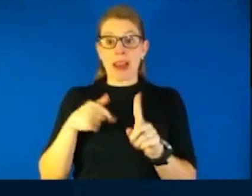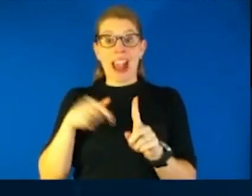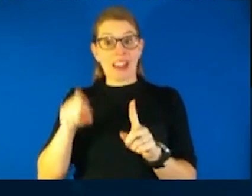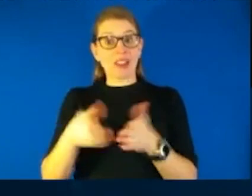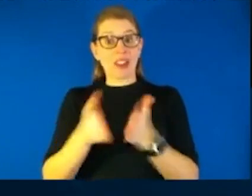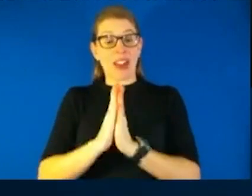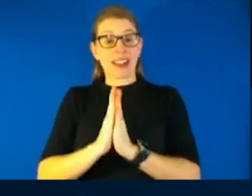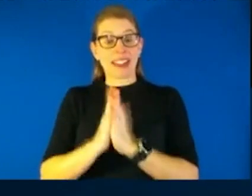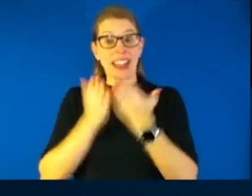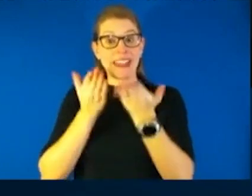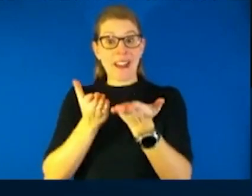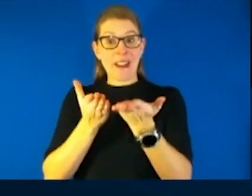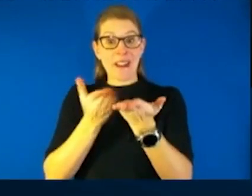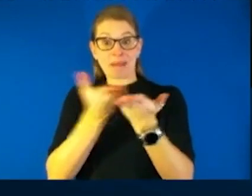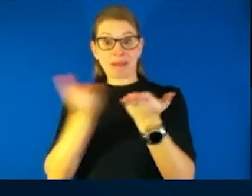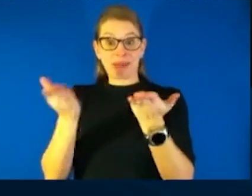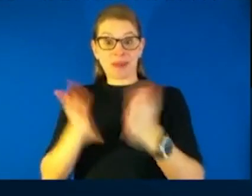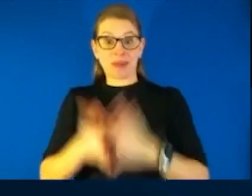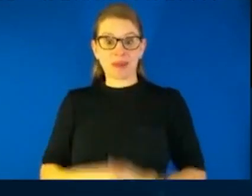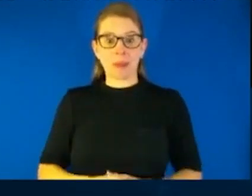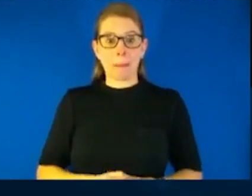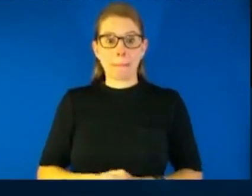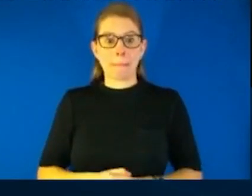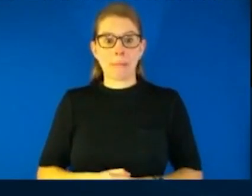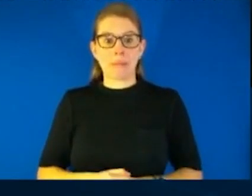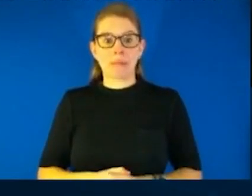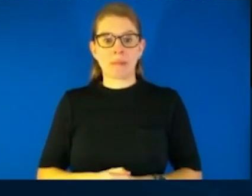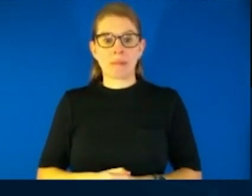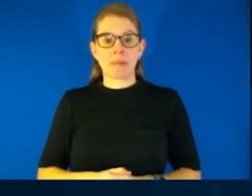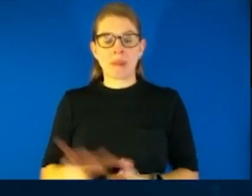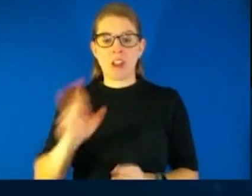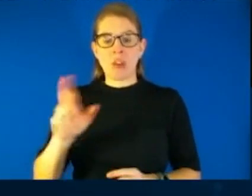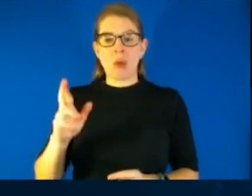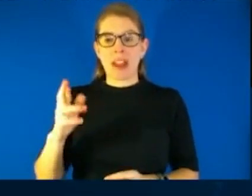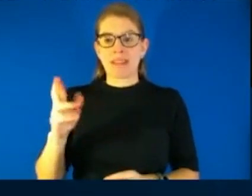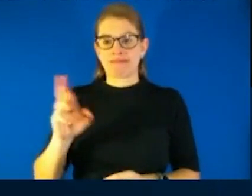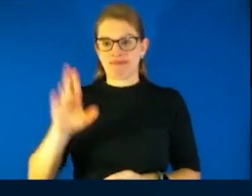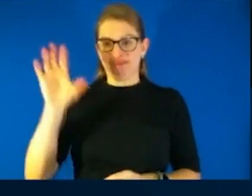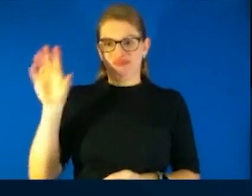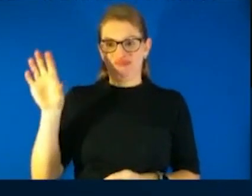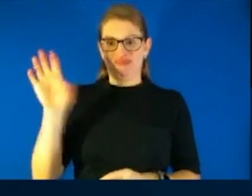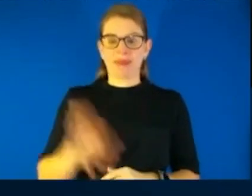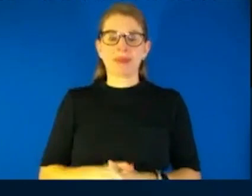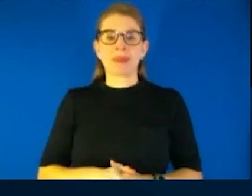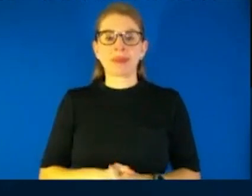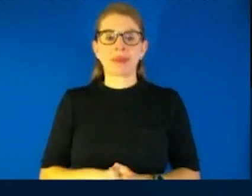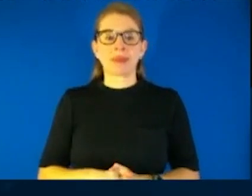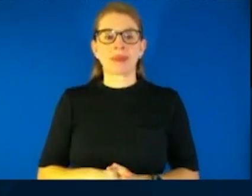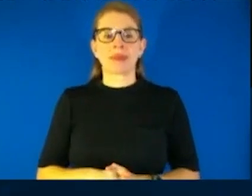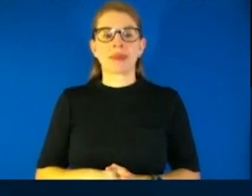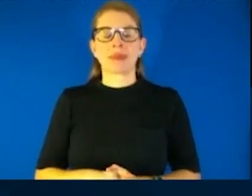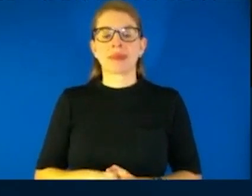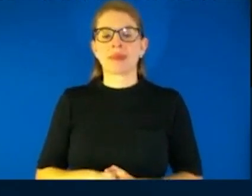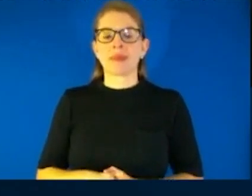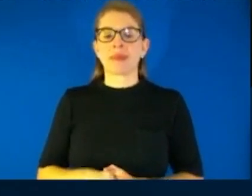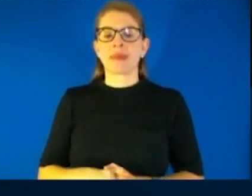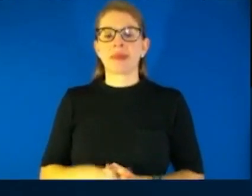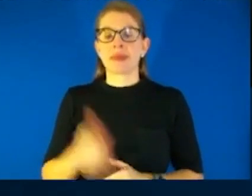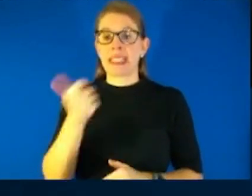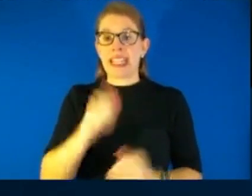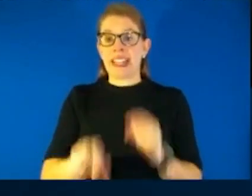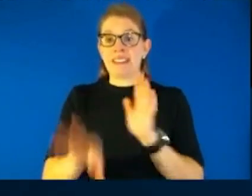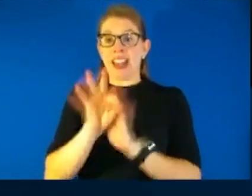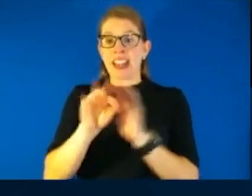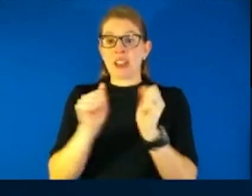are, right there over your right shoulder. But tell me about any findings with mosquitoes. I think that's always a